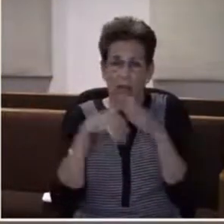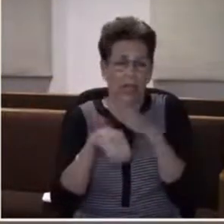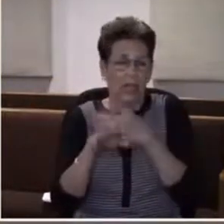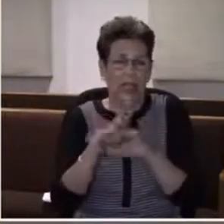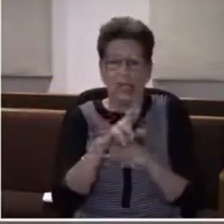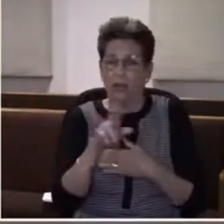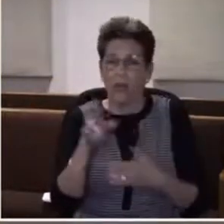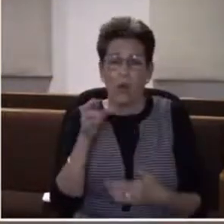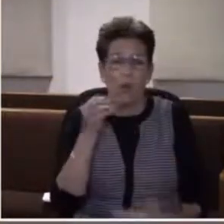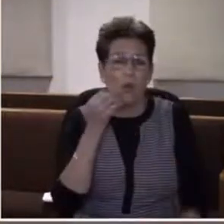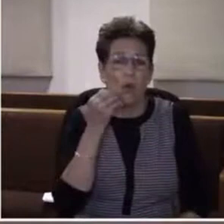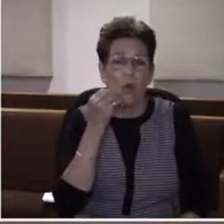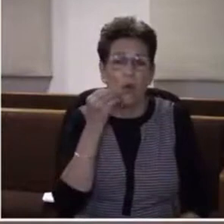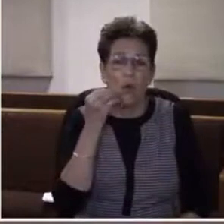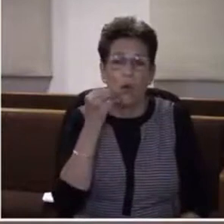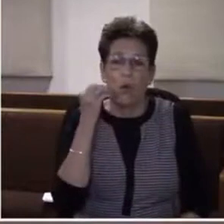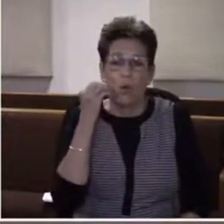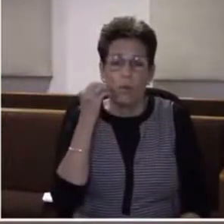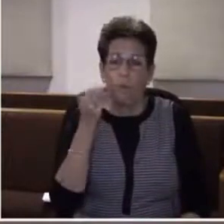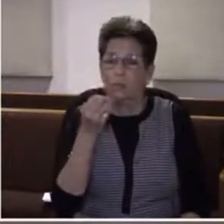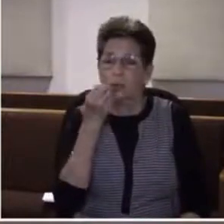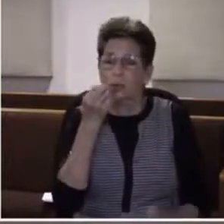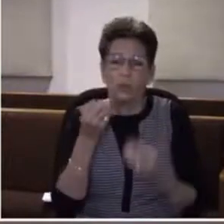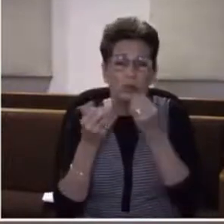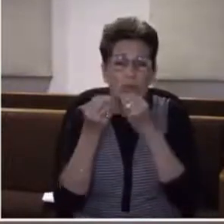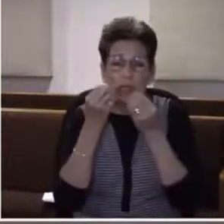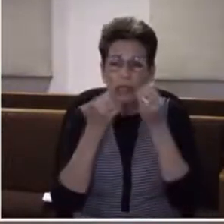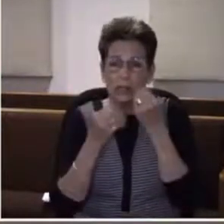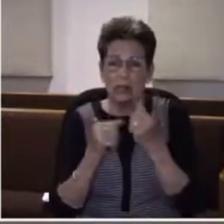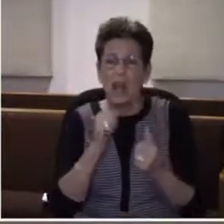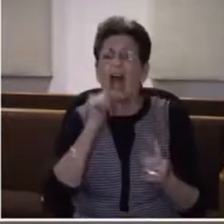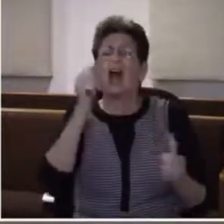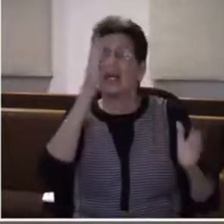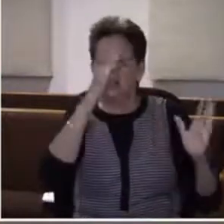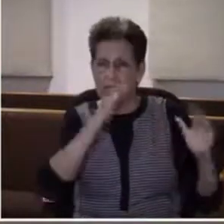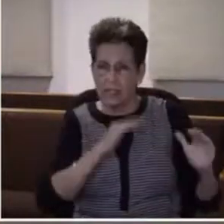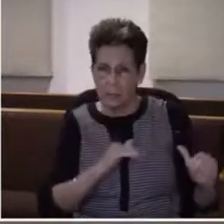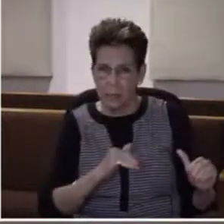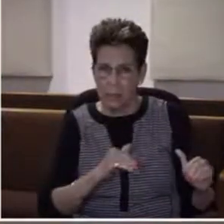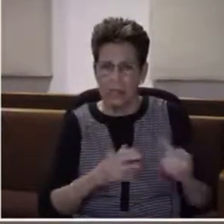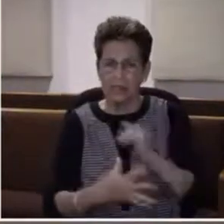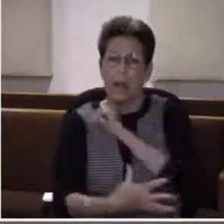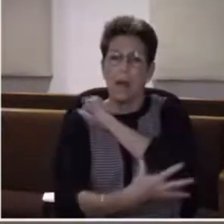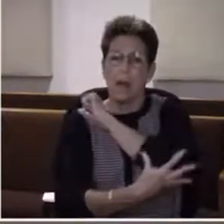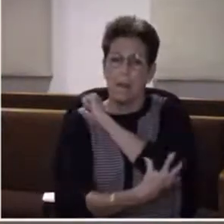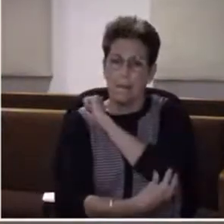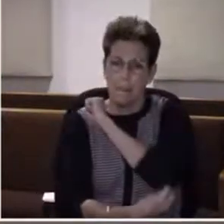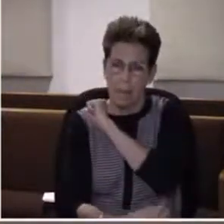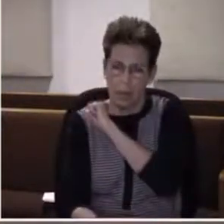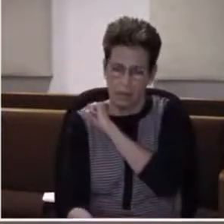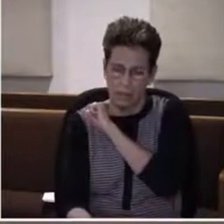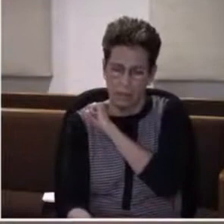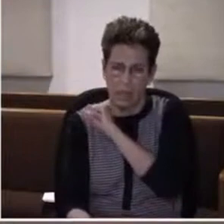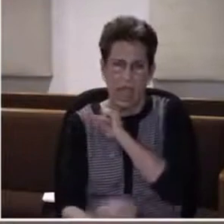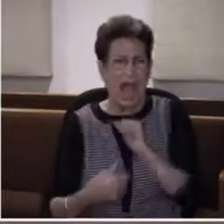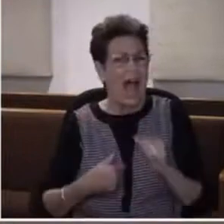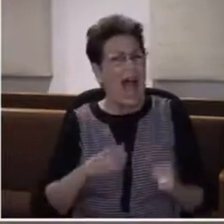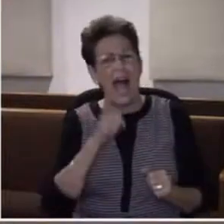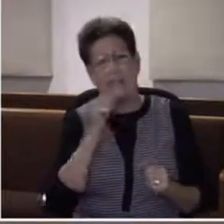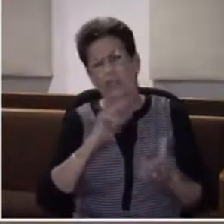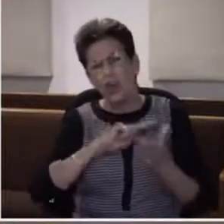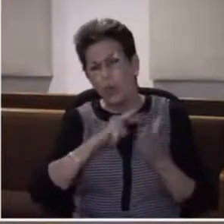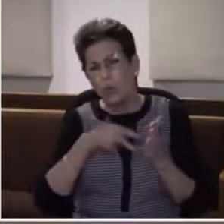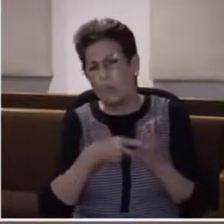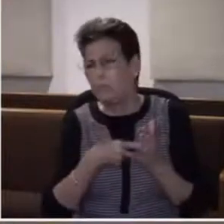Unexpected tragedy and unexpected poverty. I don't mean poverty that you